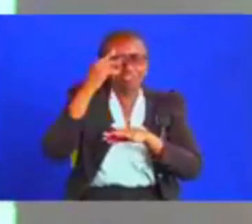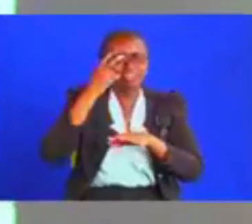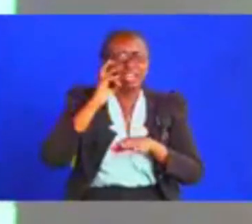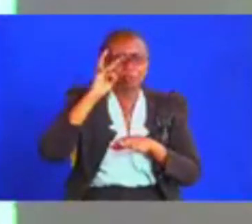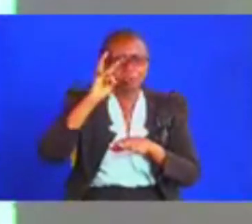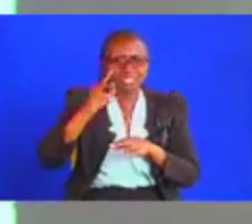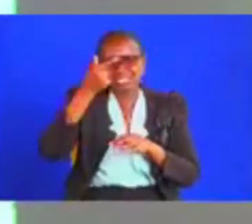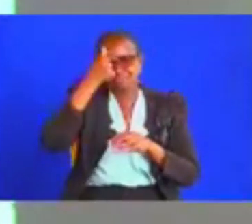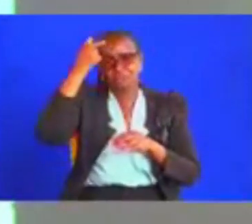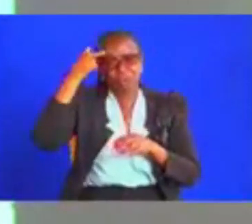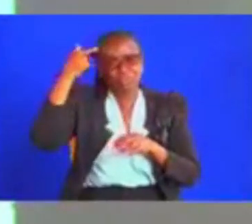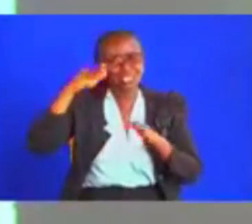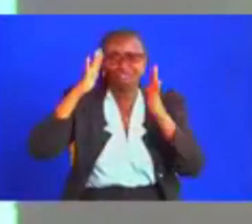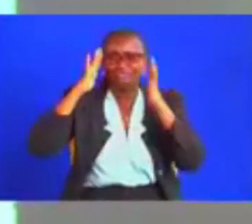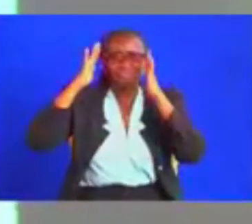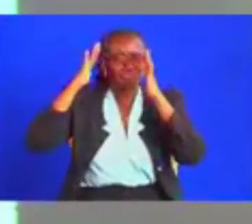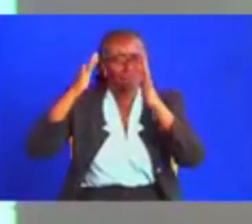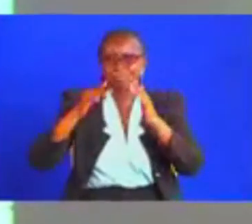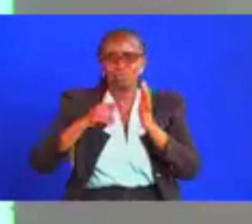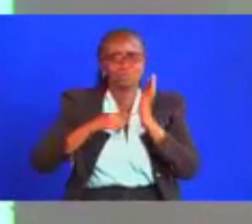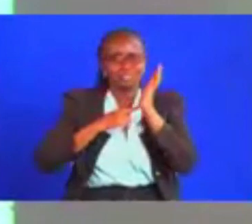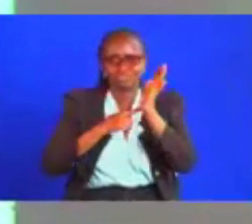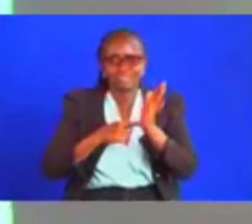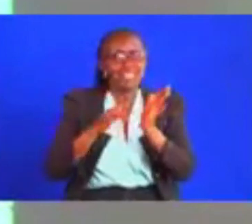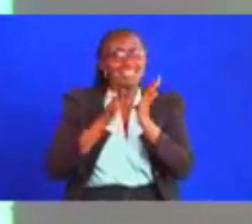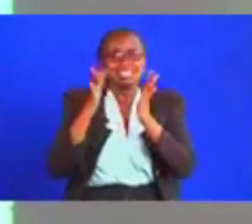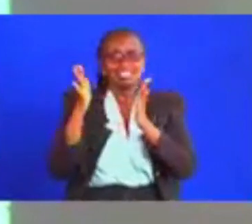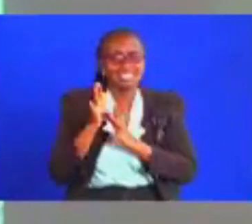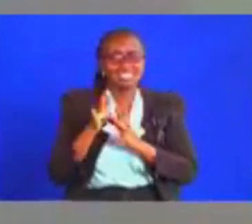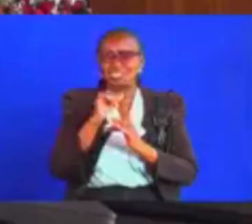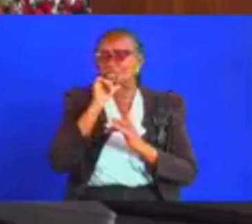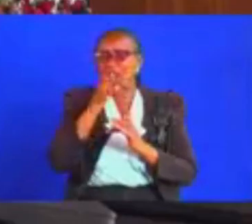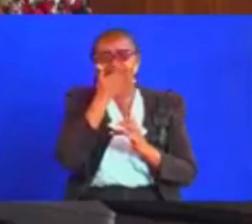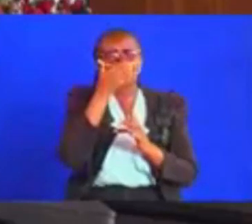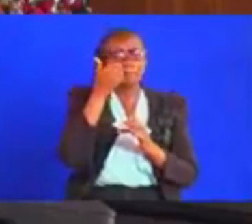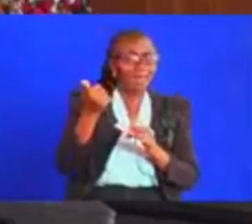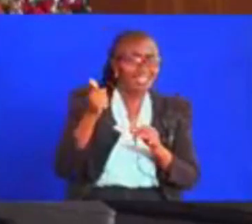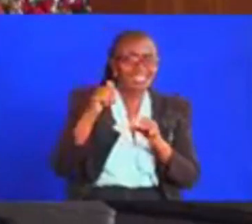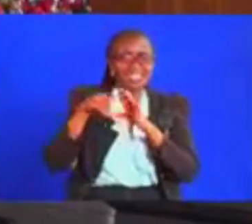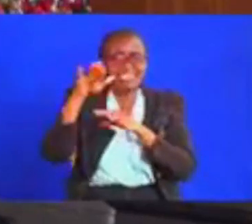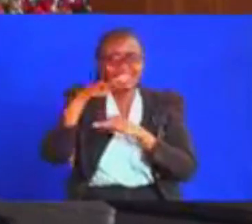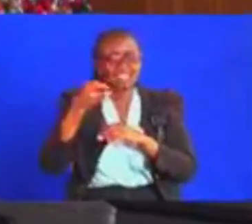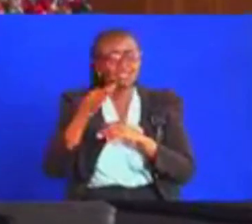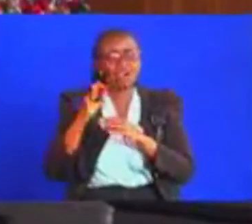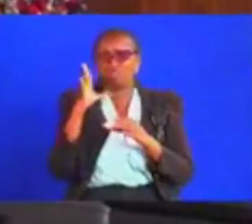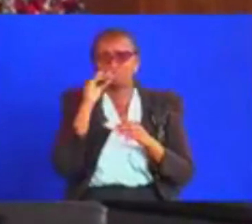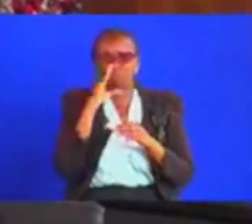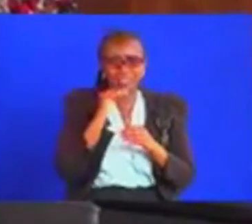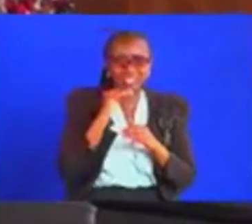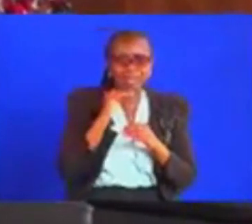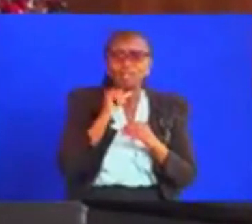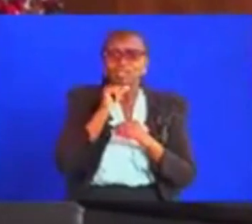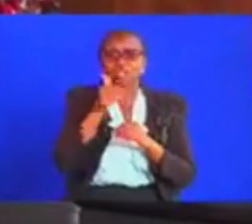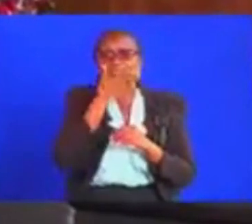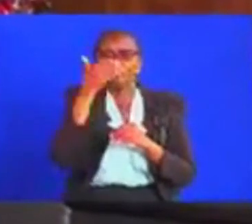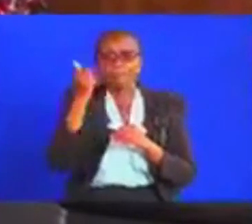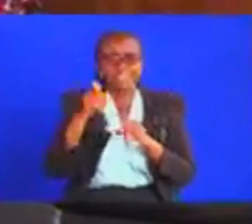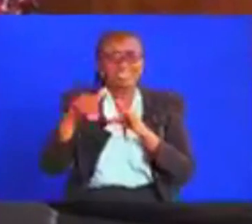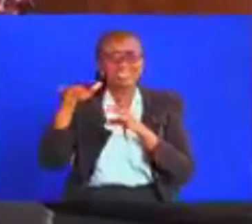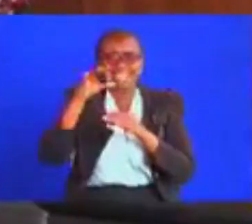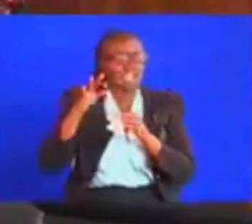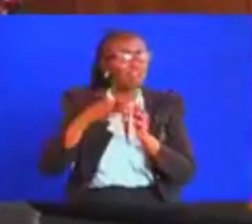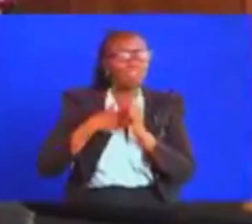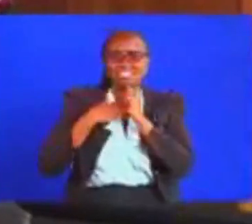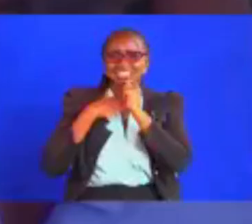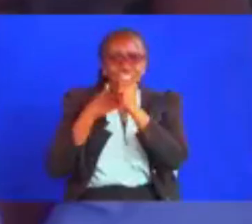because they were determined to reveal Jesus. They were not the best in terms of the eloquence of speech. They were not the best in terms of leadership